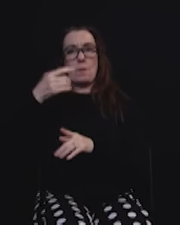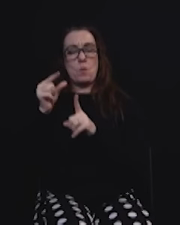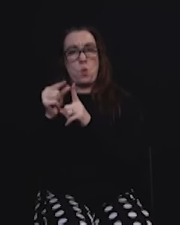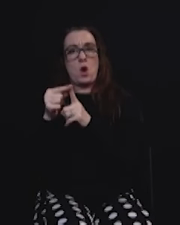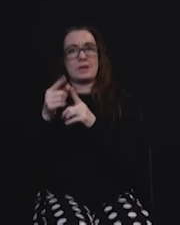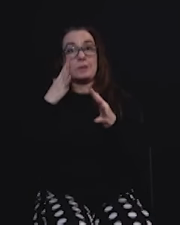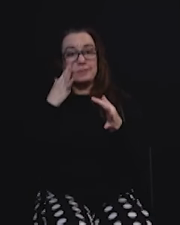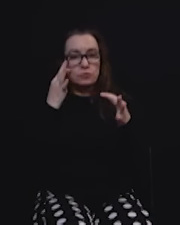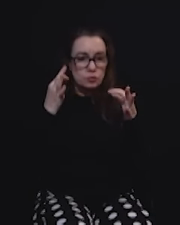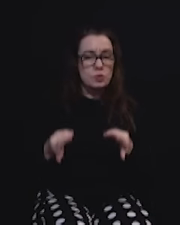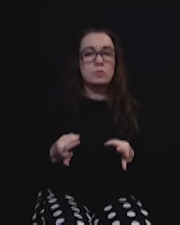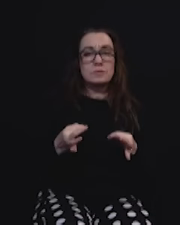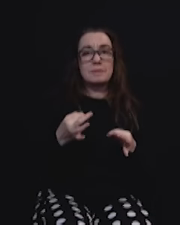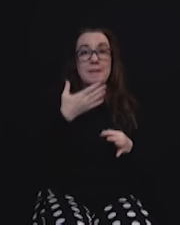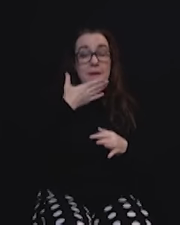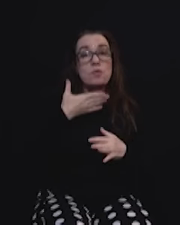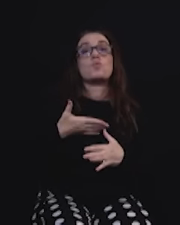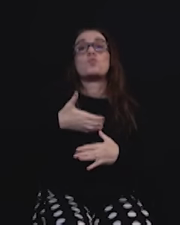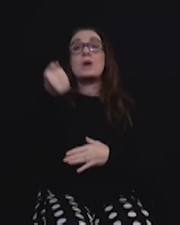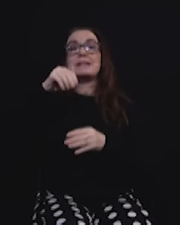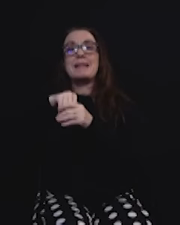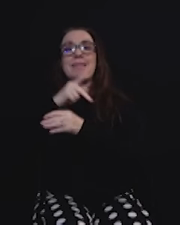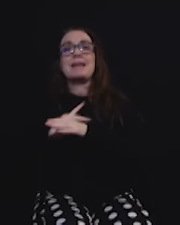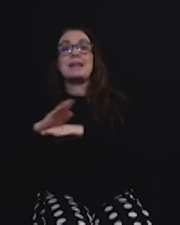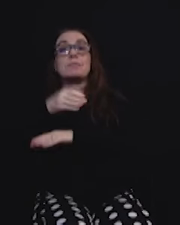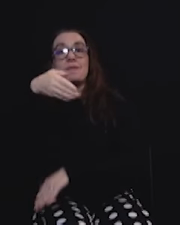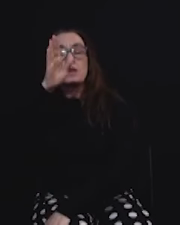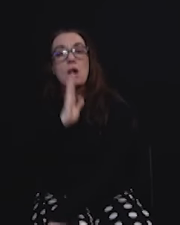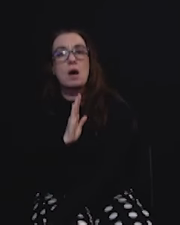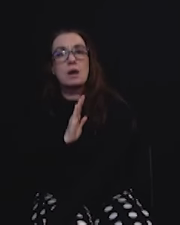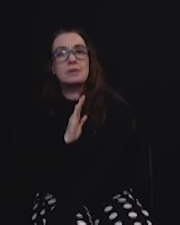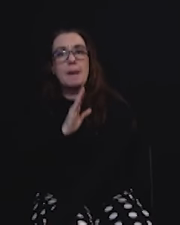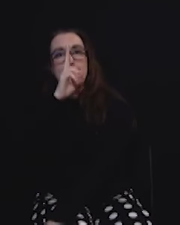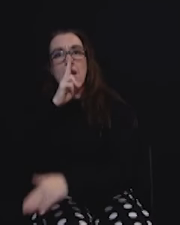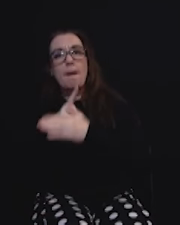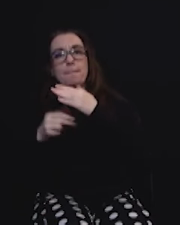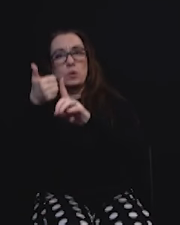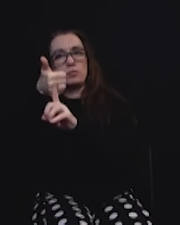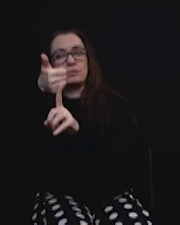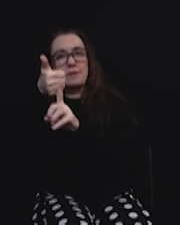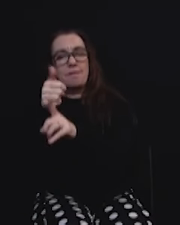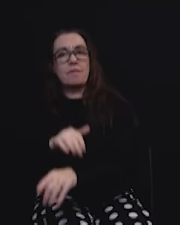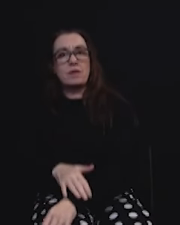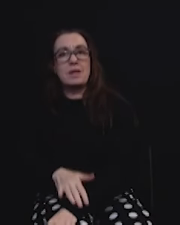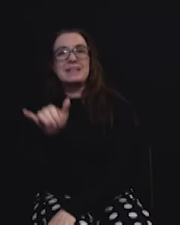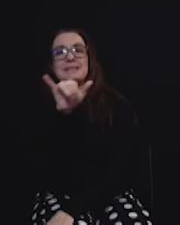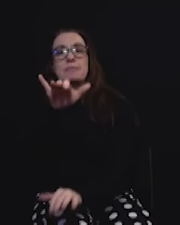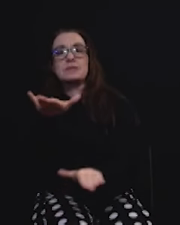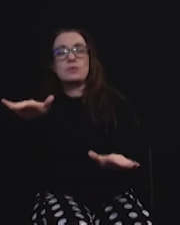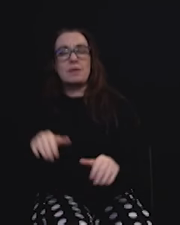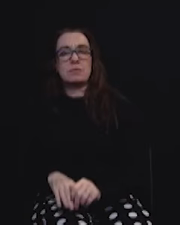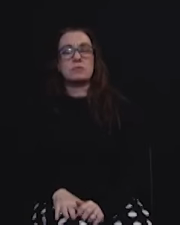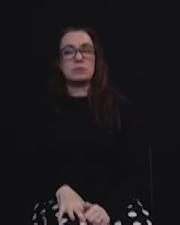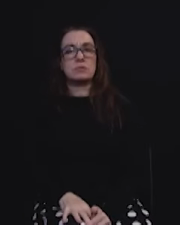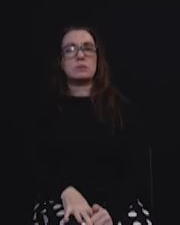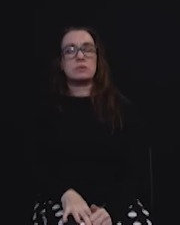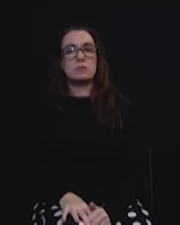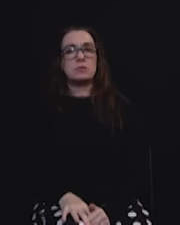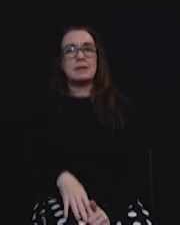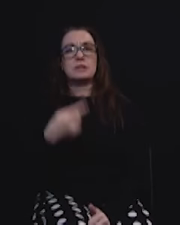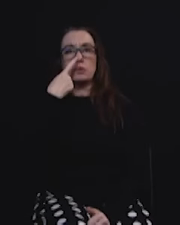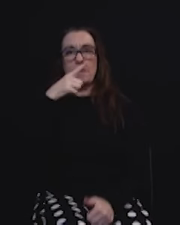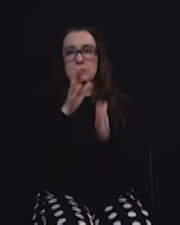Choose to be the greatest in the kingdom of God by humbling yourself like a child. Would